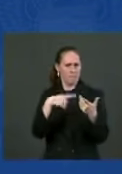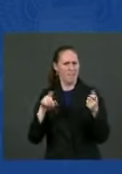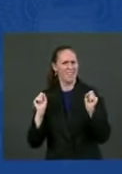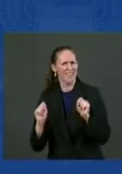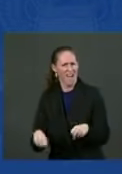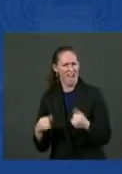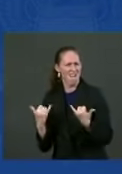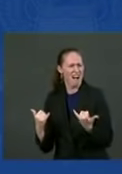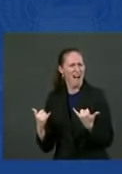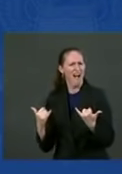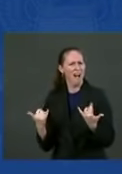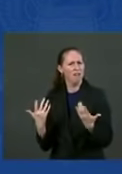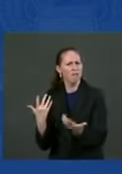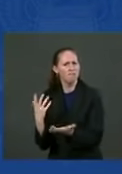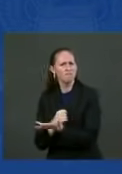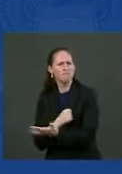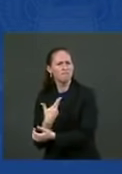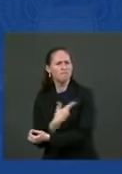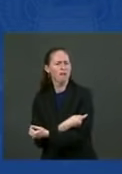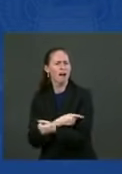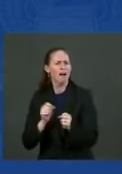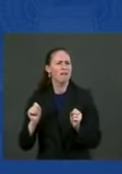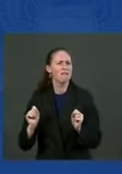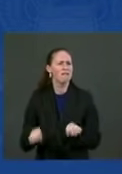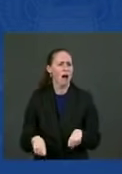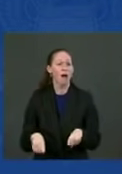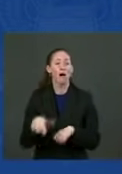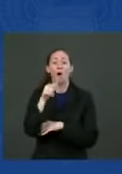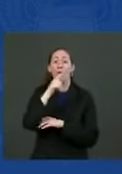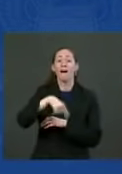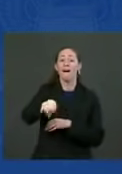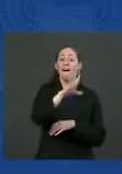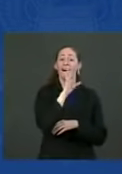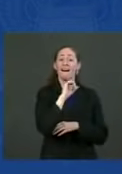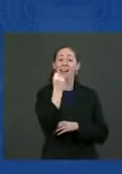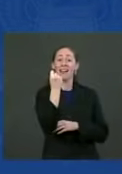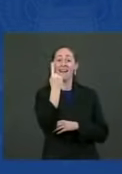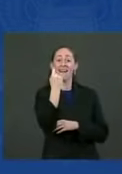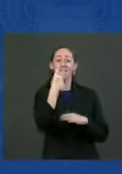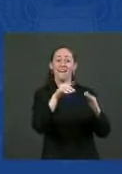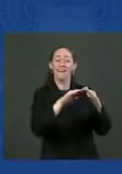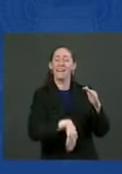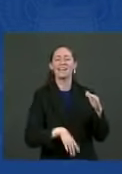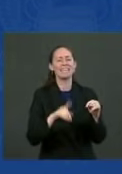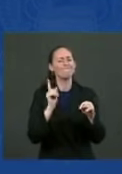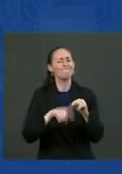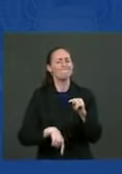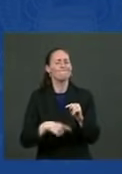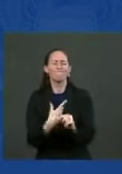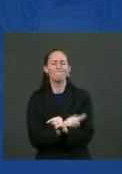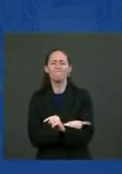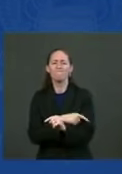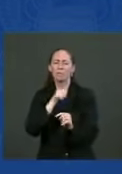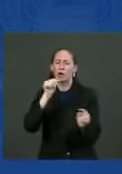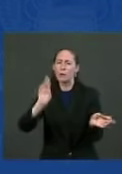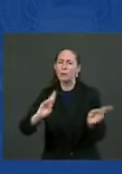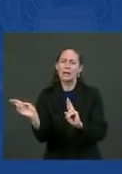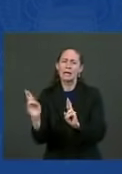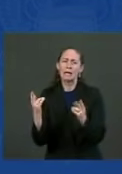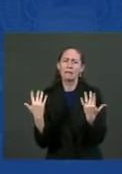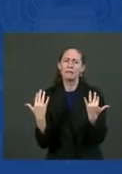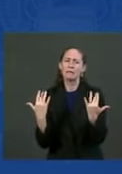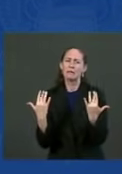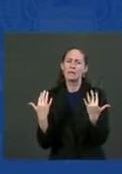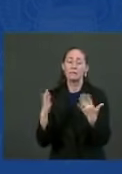now, and children ages 11 and under who are not yet eligible. The safest thing for your child 12 and